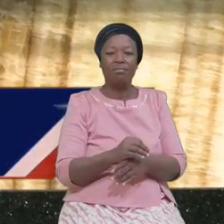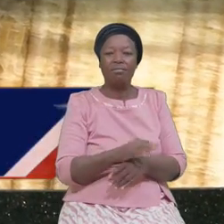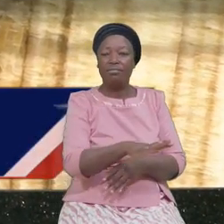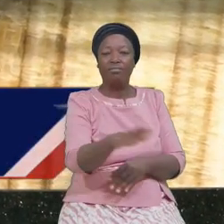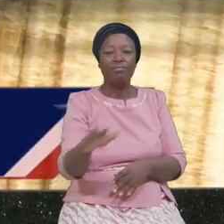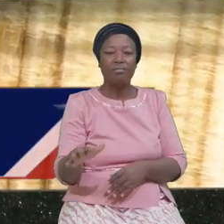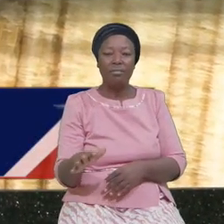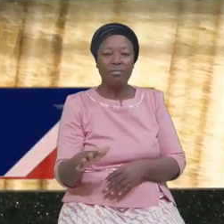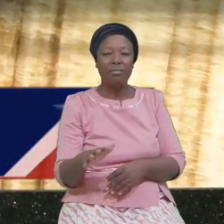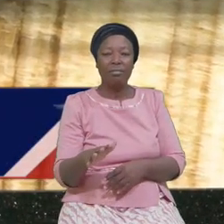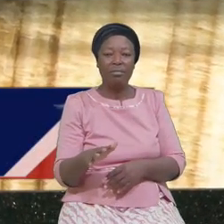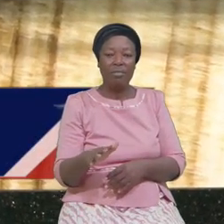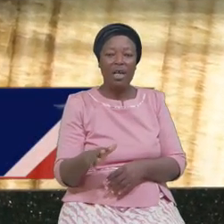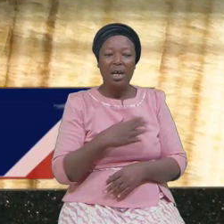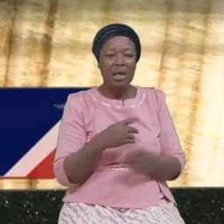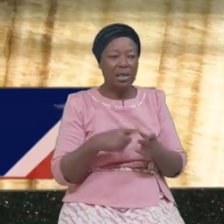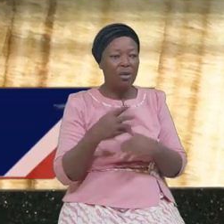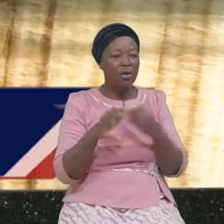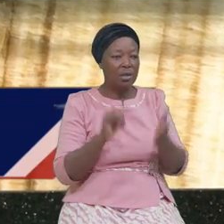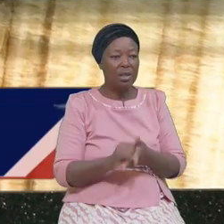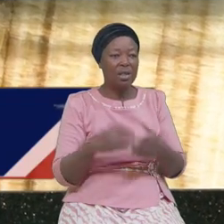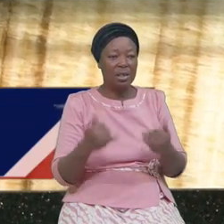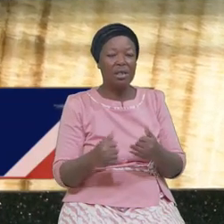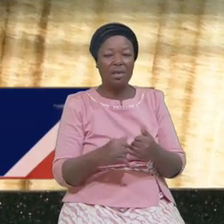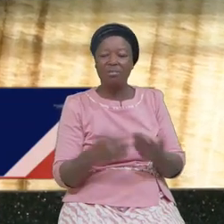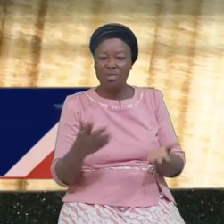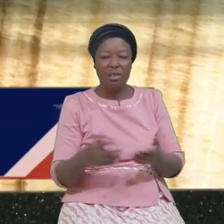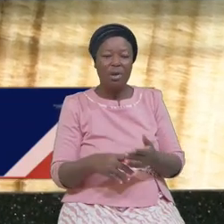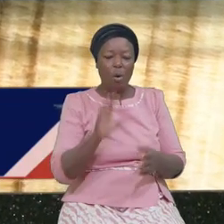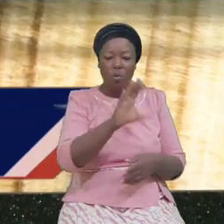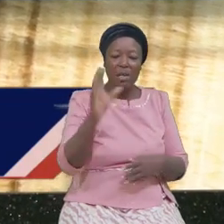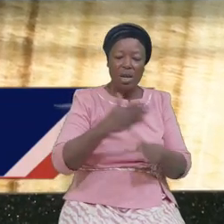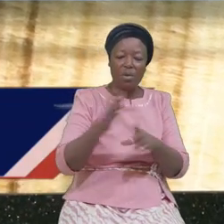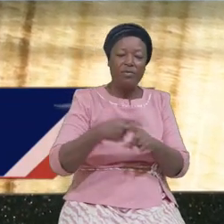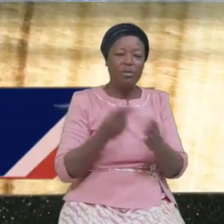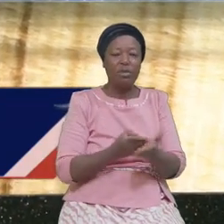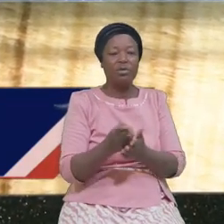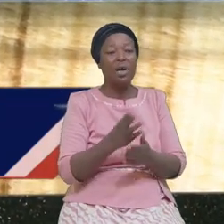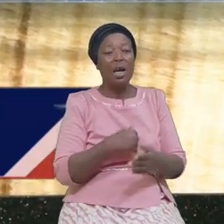that meandering and wandering away from the truth and